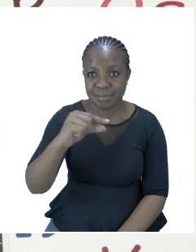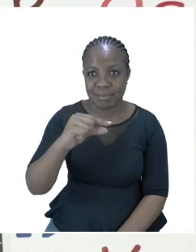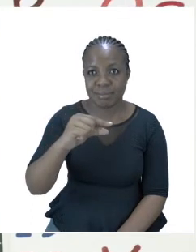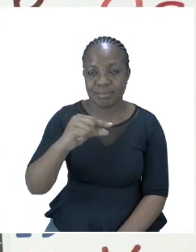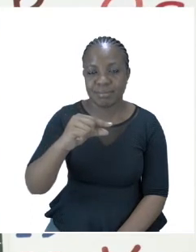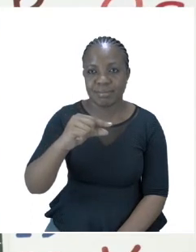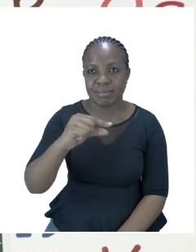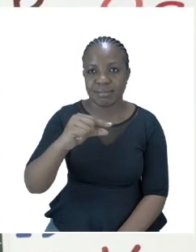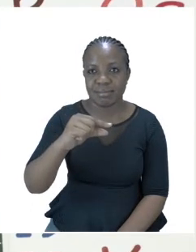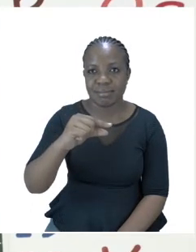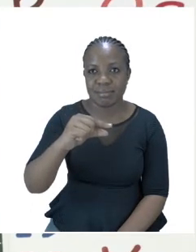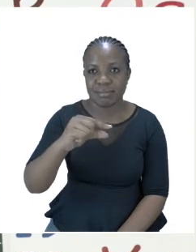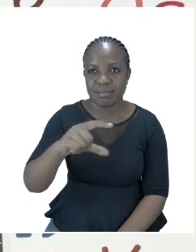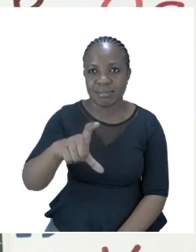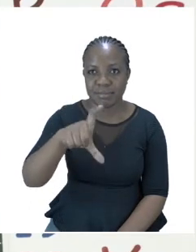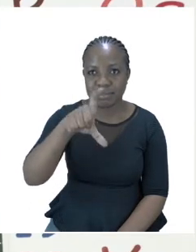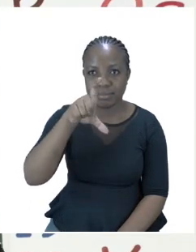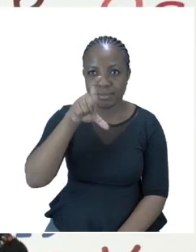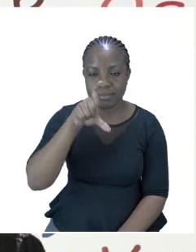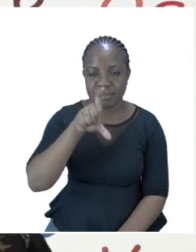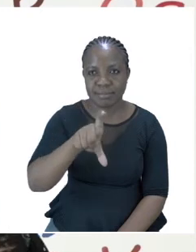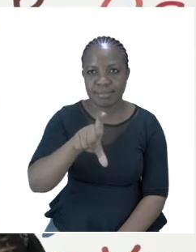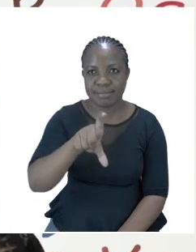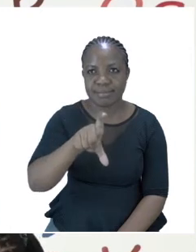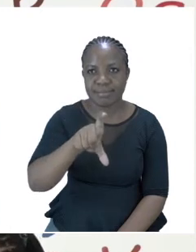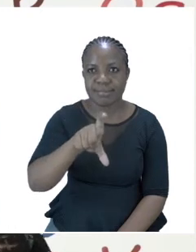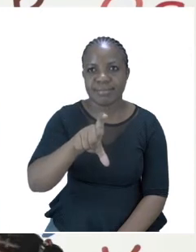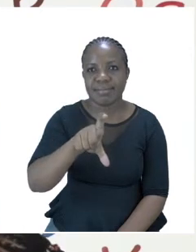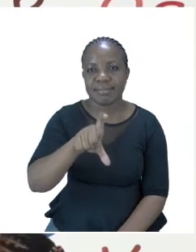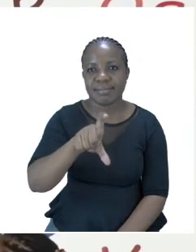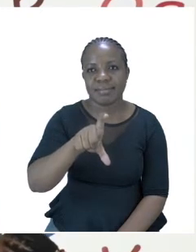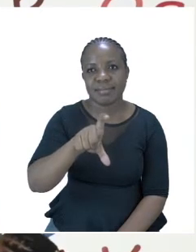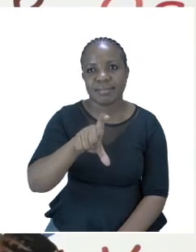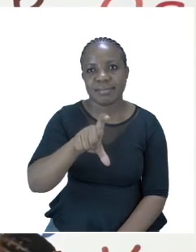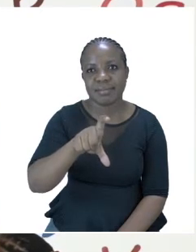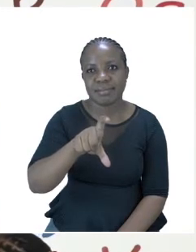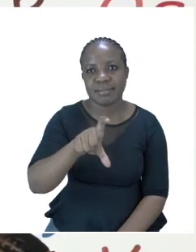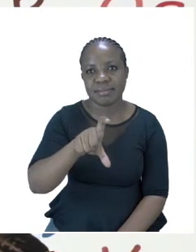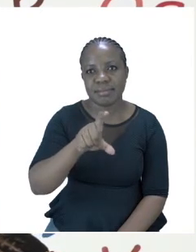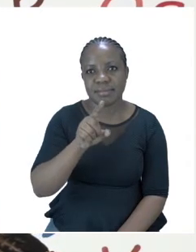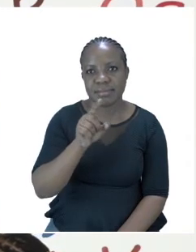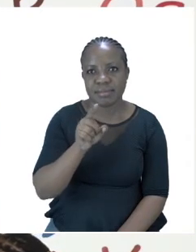G. So let us go and trace it. We are going to start with